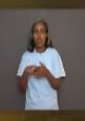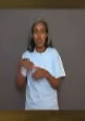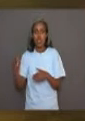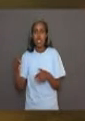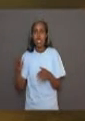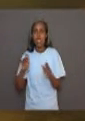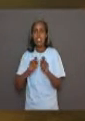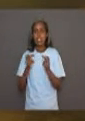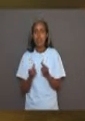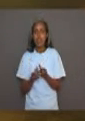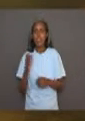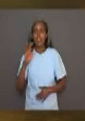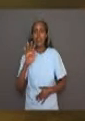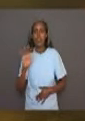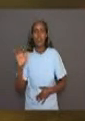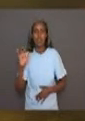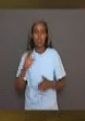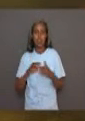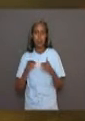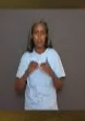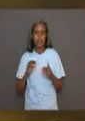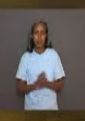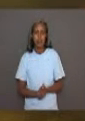company 500 birr?